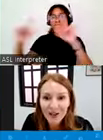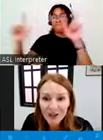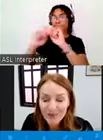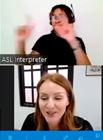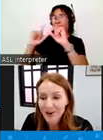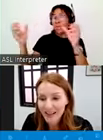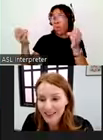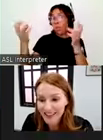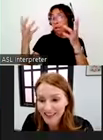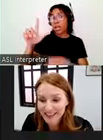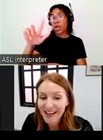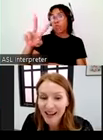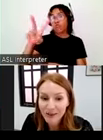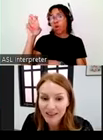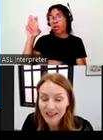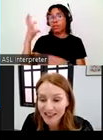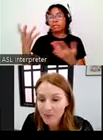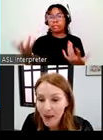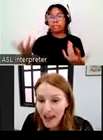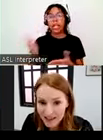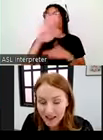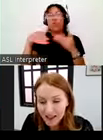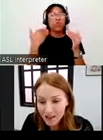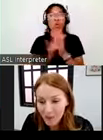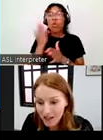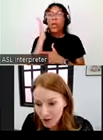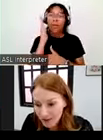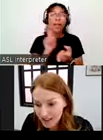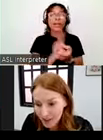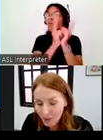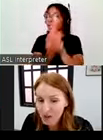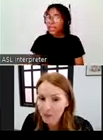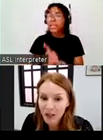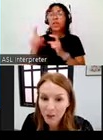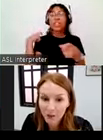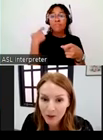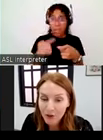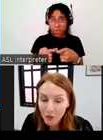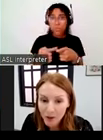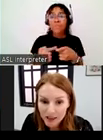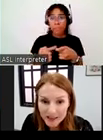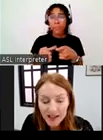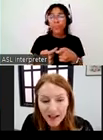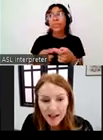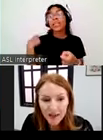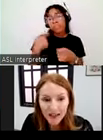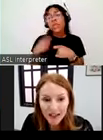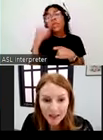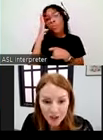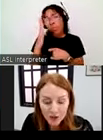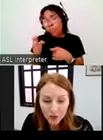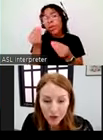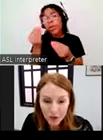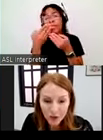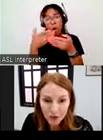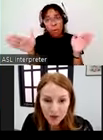is also being translated entirely into Spanish. The Spanish translation will be available in a few weeks. The